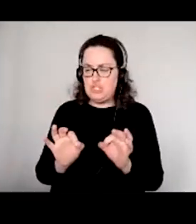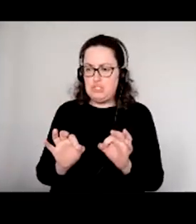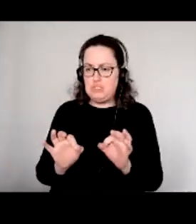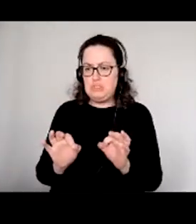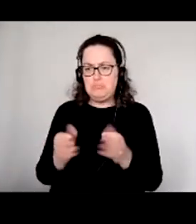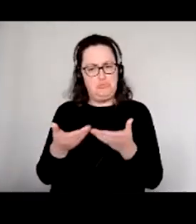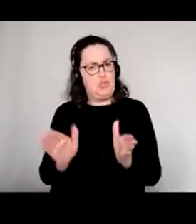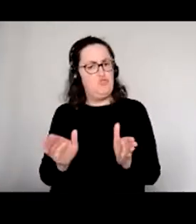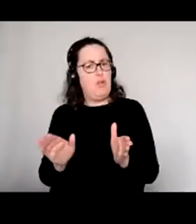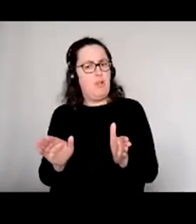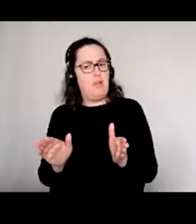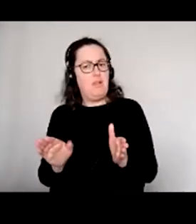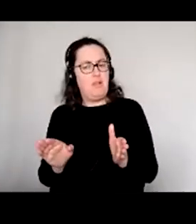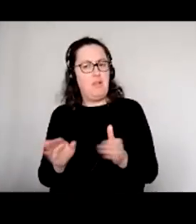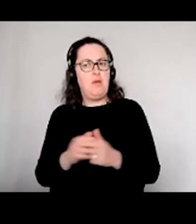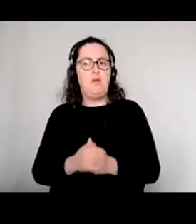but